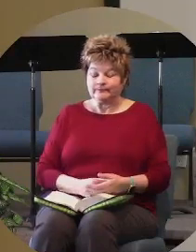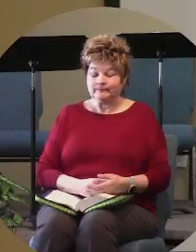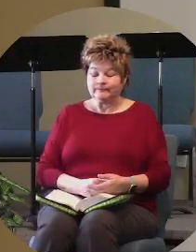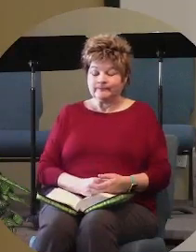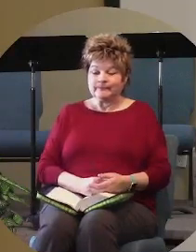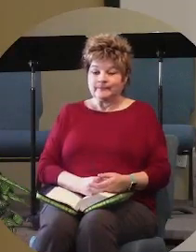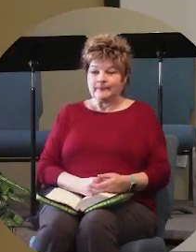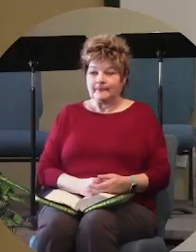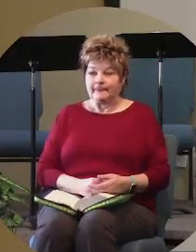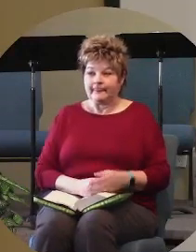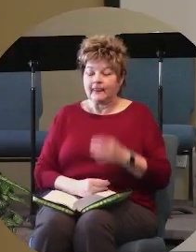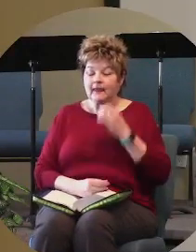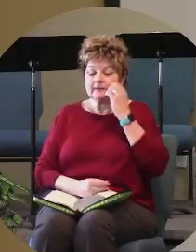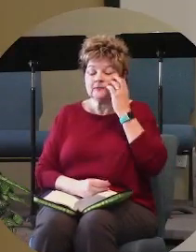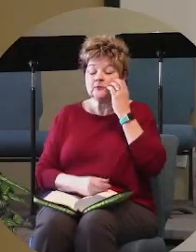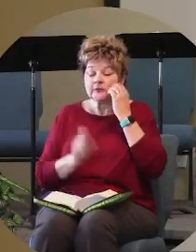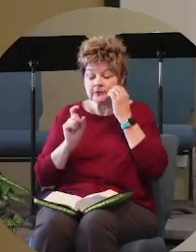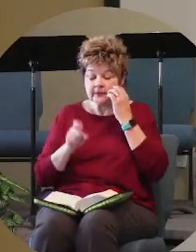And so he's saying,